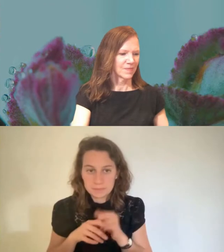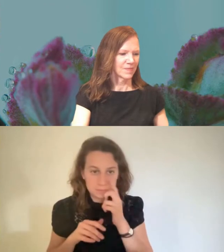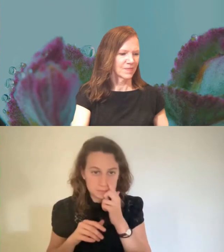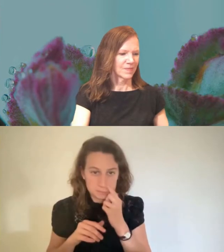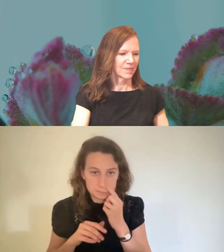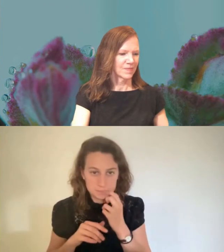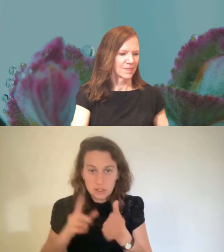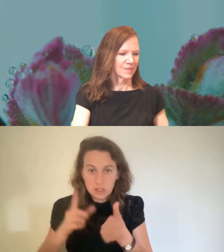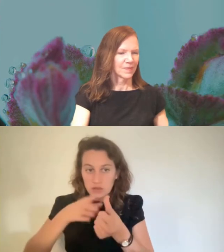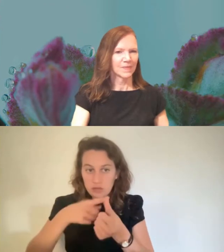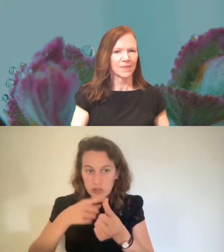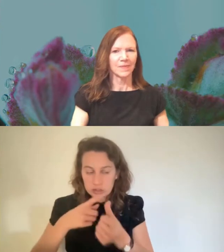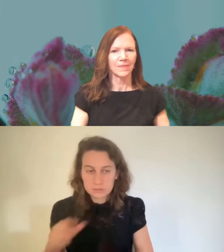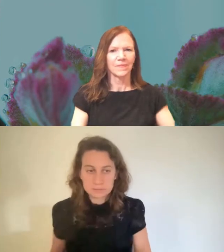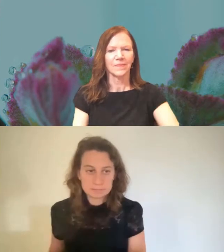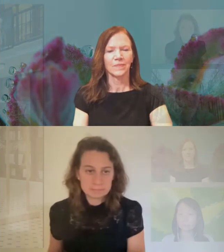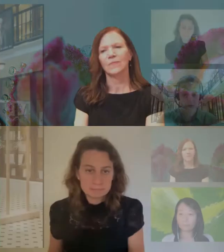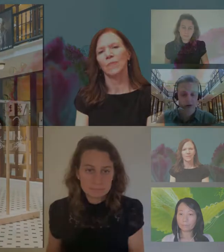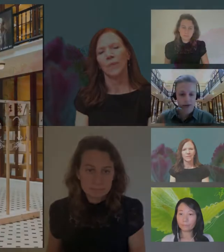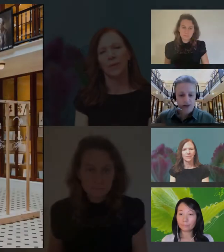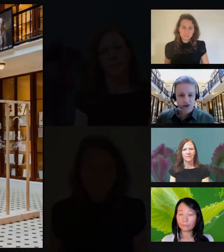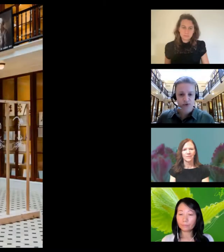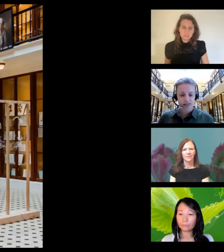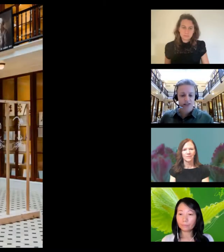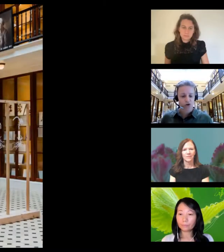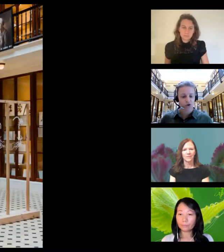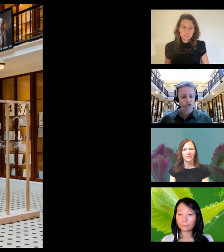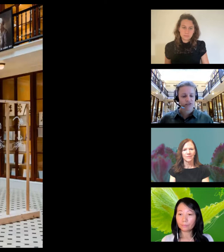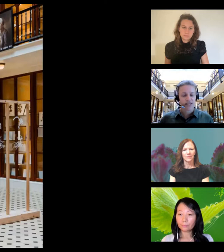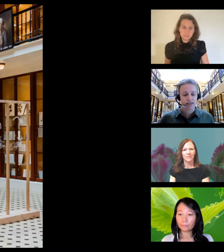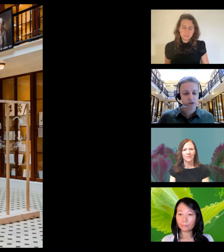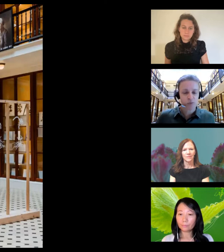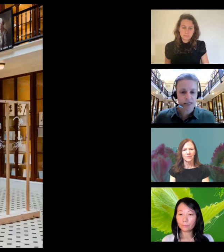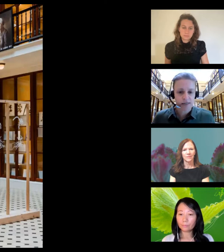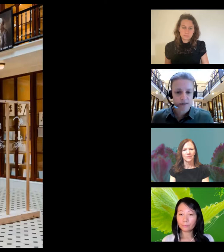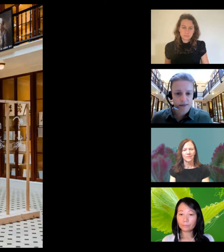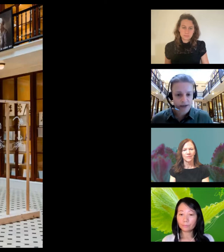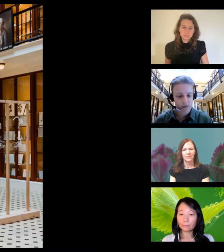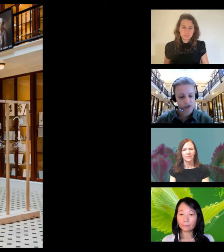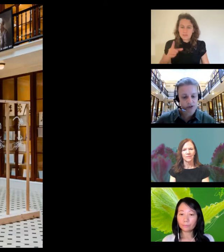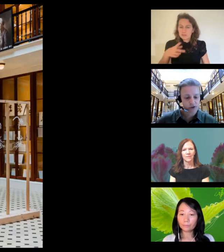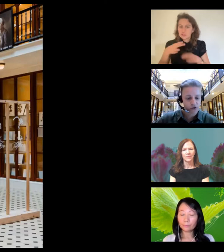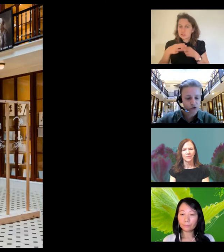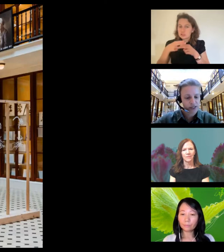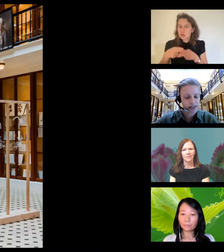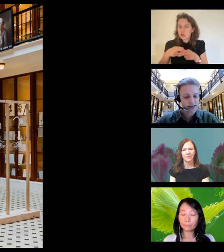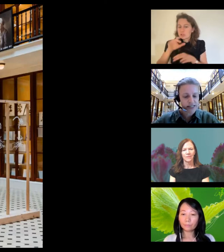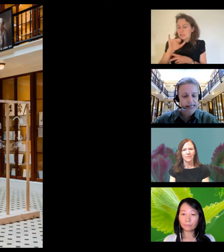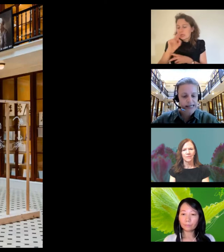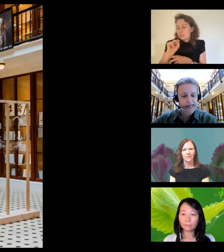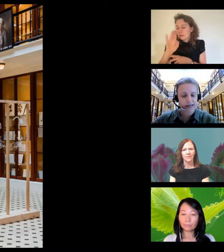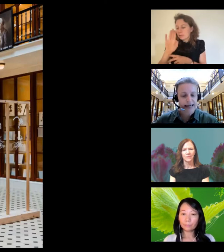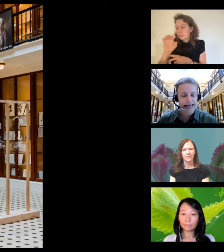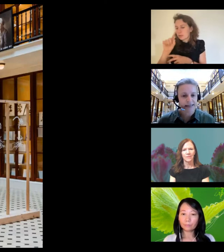sculpture, the first sculpture, the first artwork, I mean. There we go. So this is called The In-Between, everyone who's joining us this